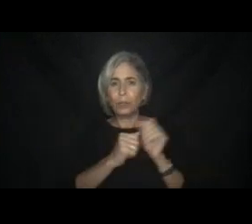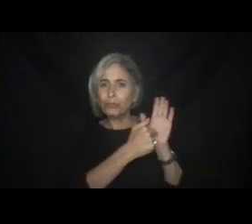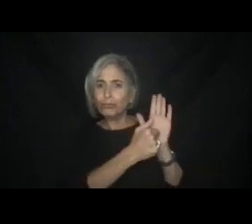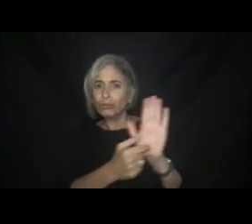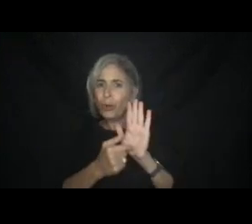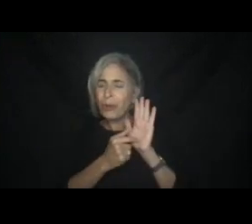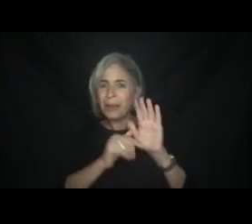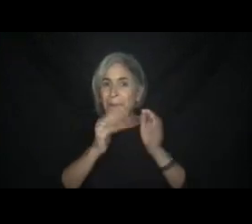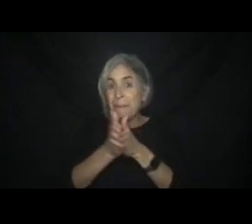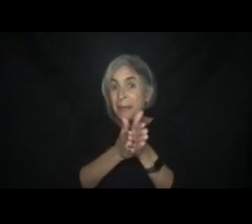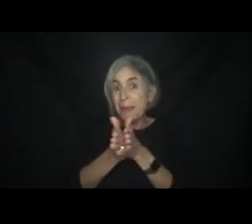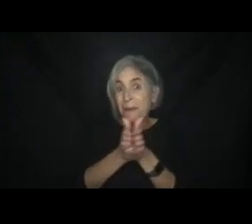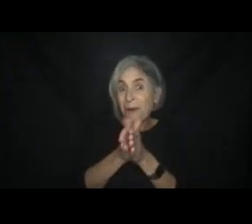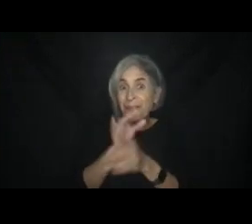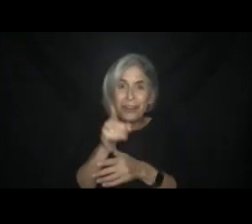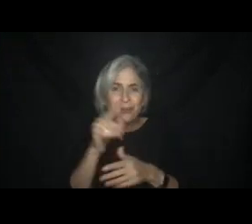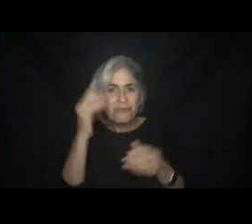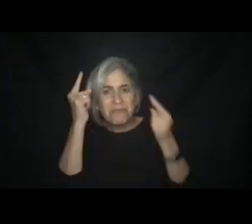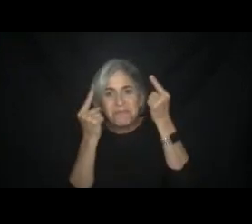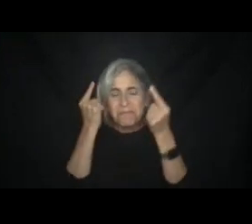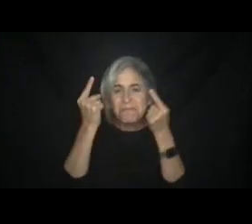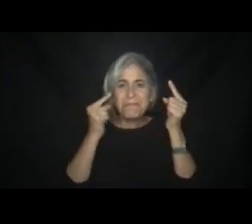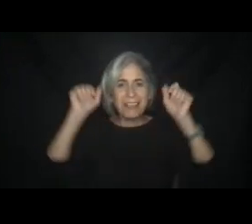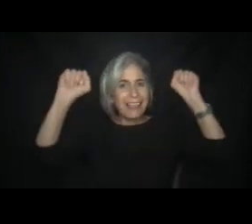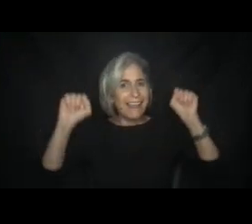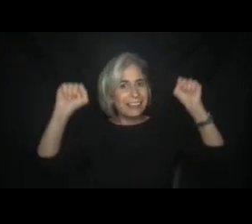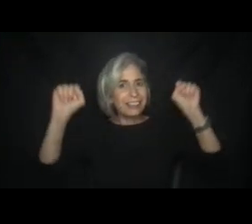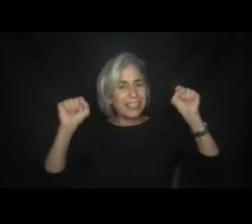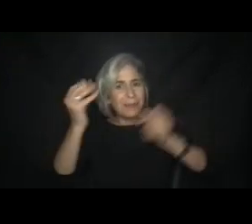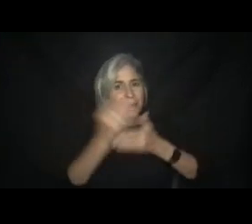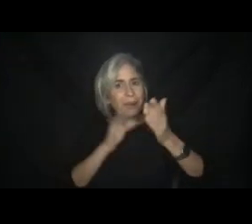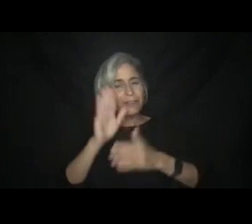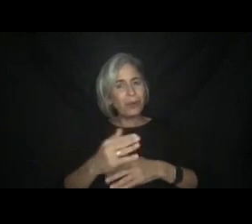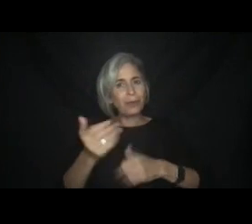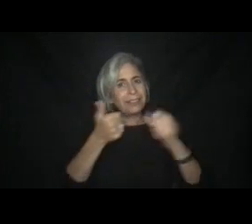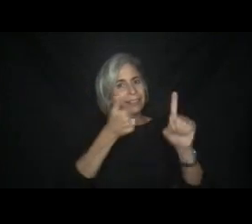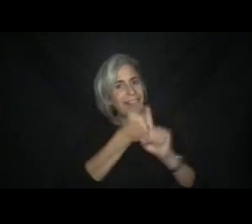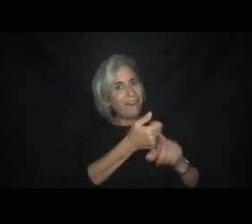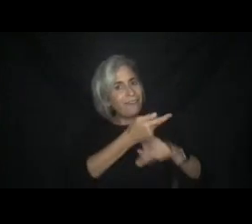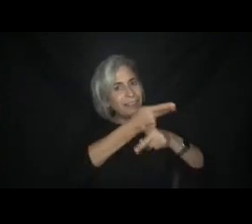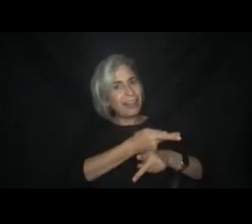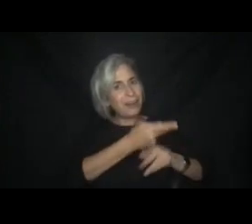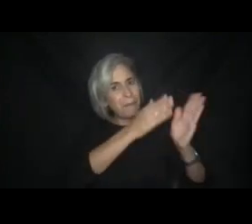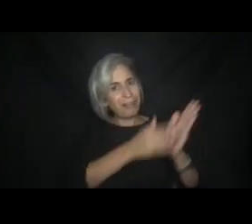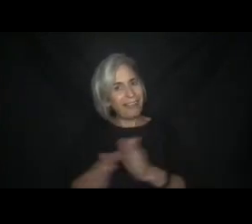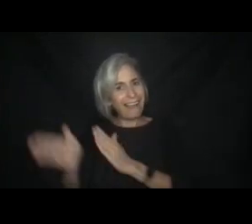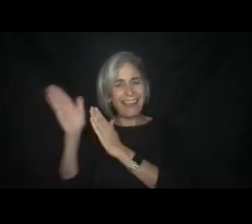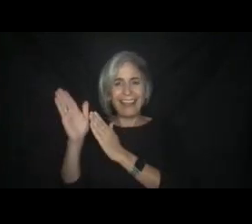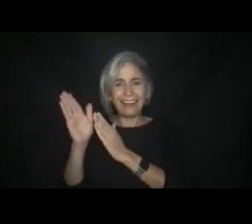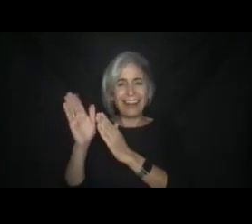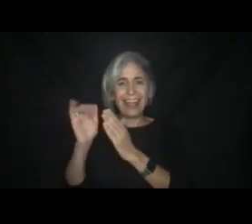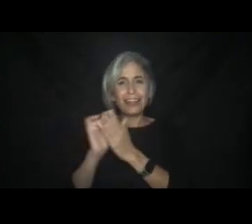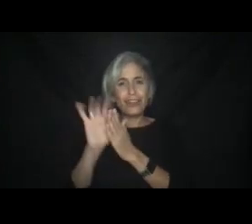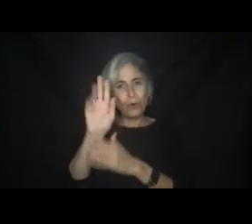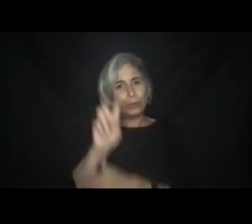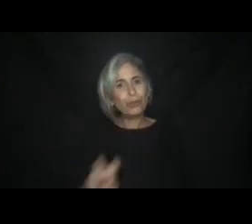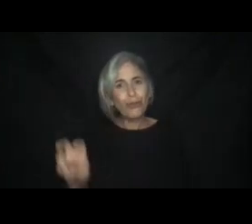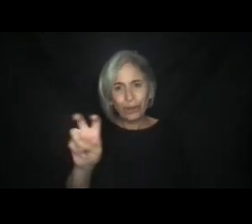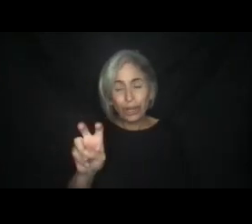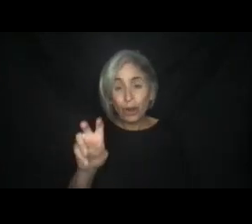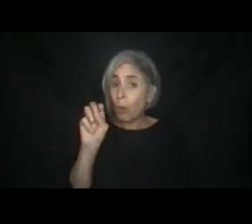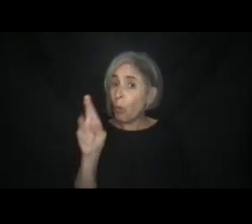might motivate you to consider exercise as part of your self-care plan on your healing journey. Or